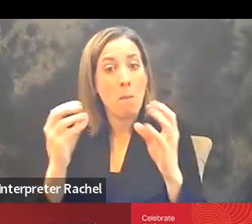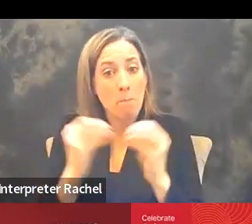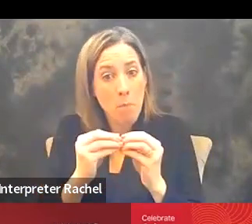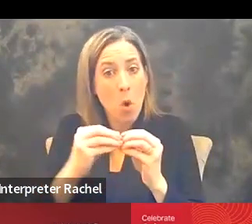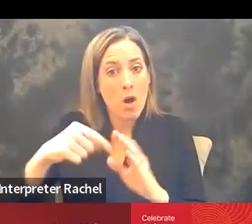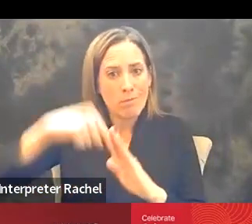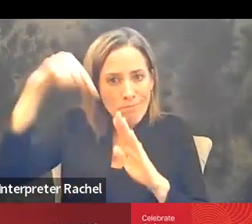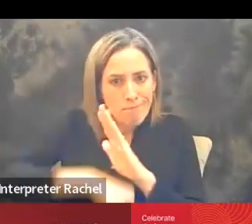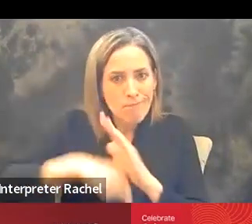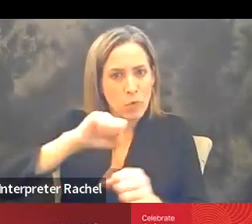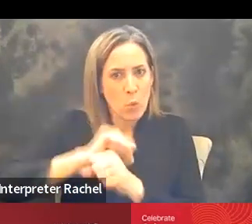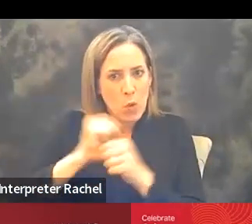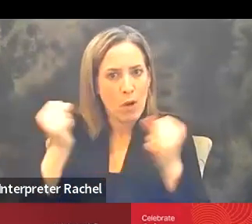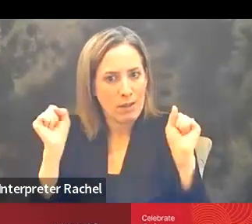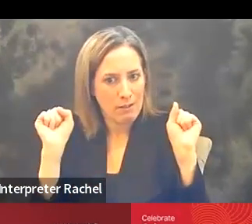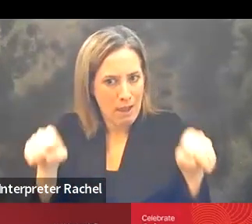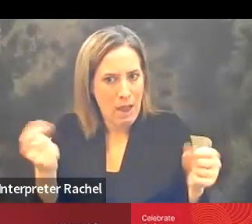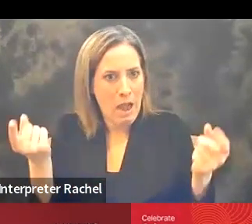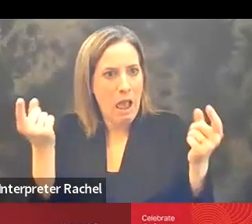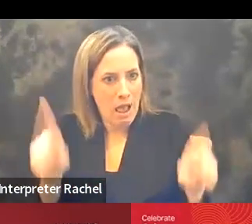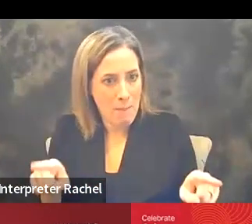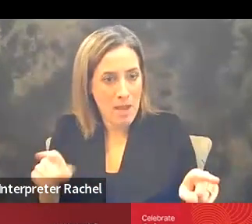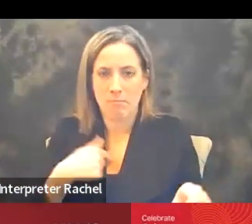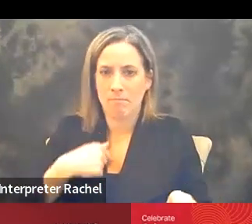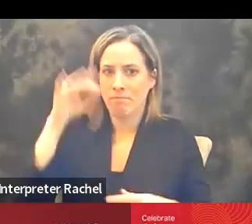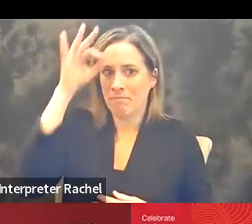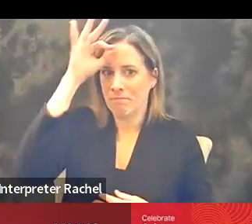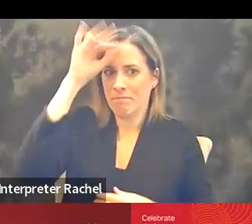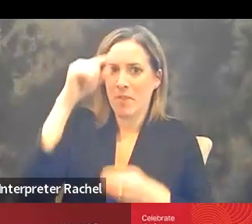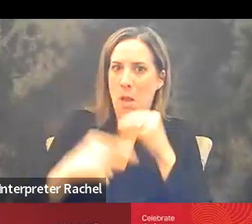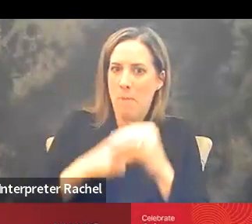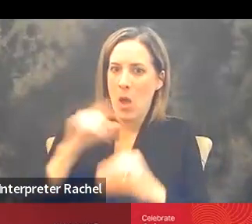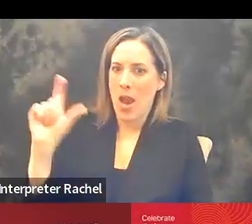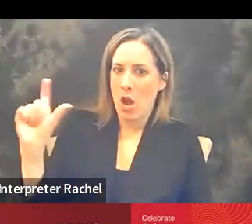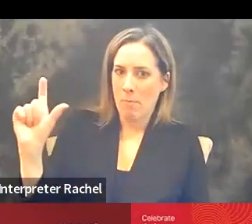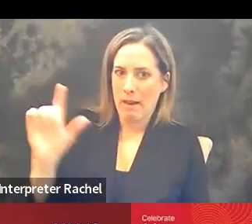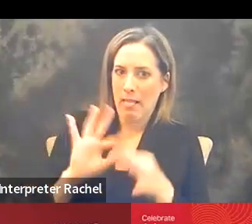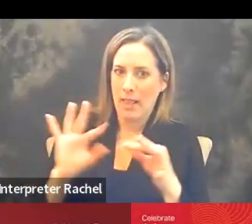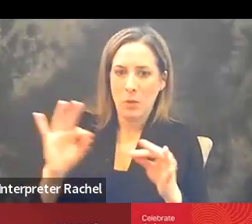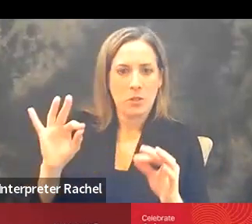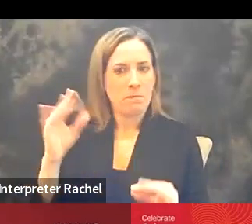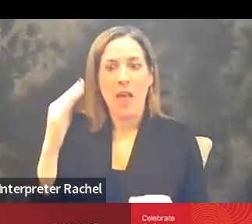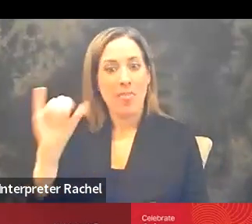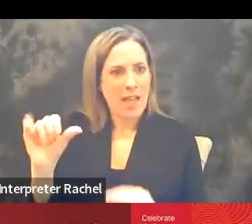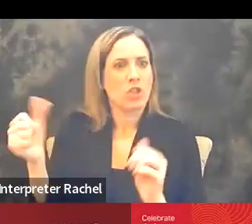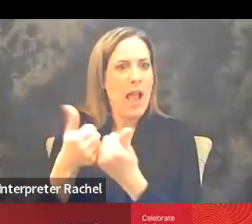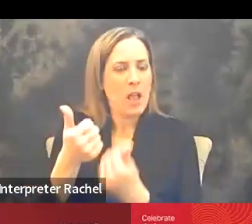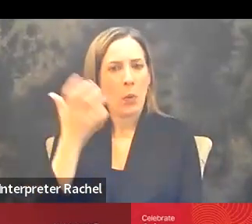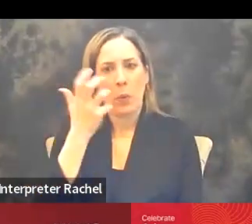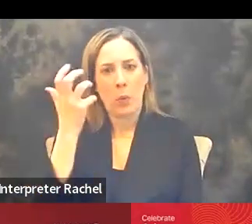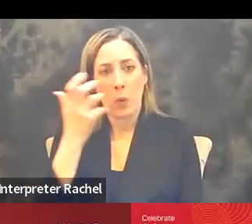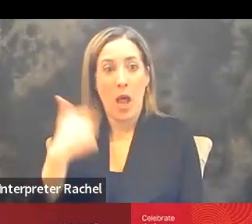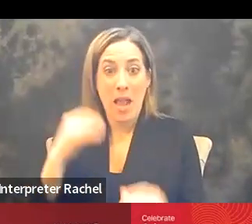be done. So that, I had no idea about that in Arabic. That's a challenge. That's incredible. No